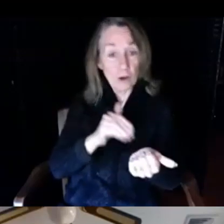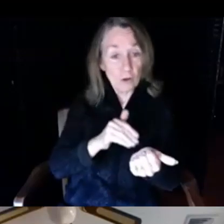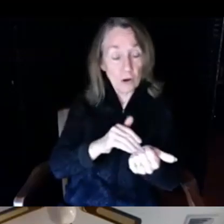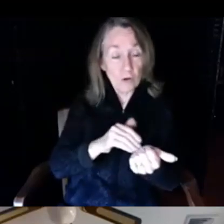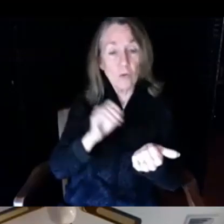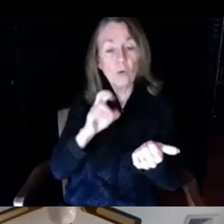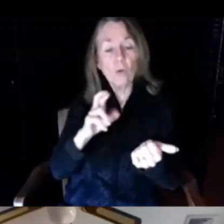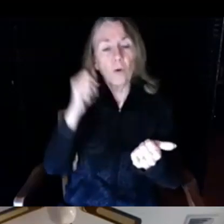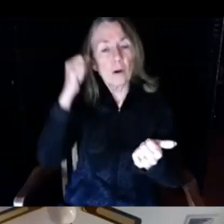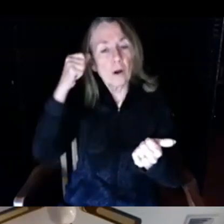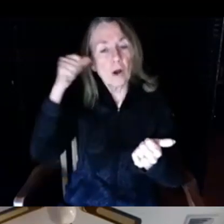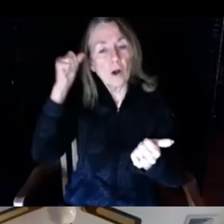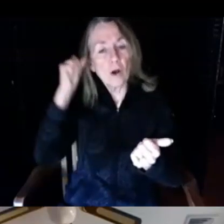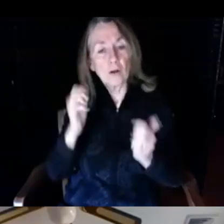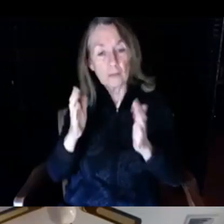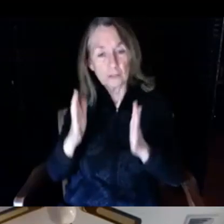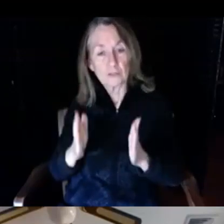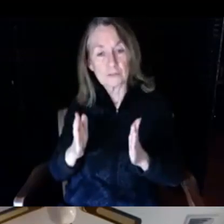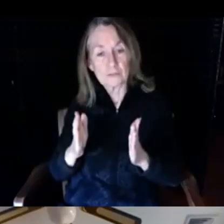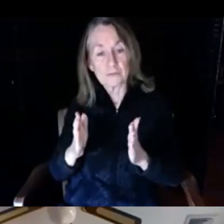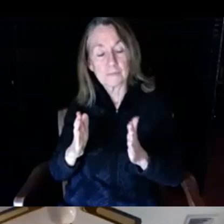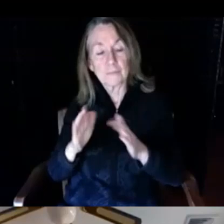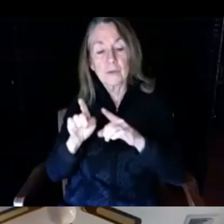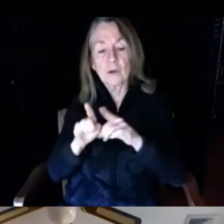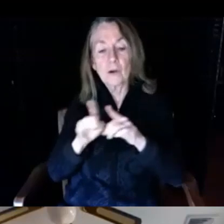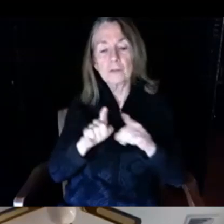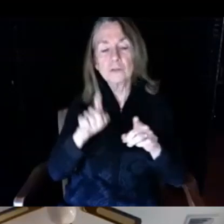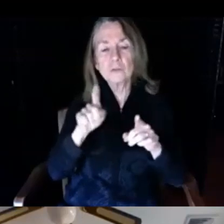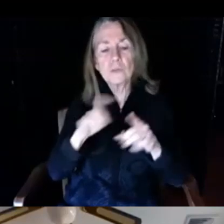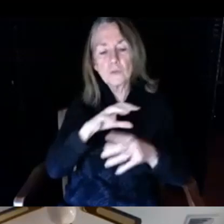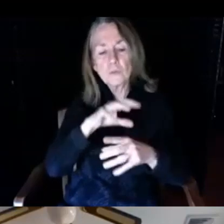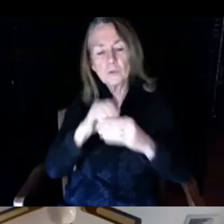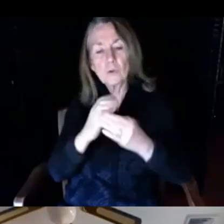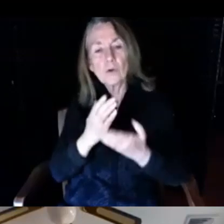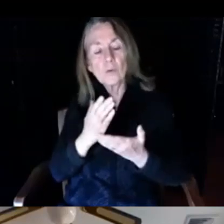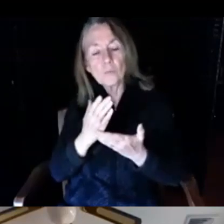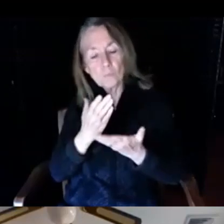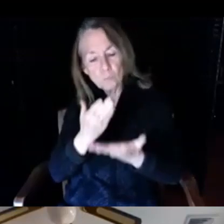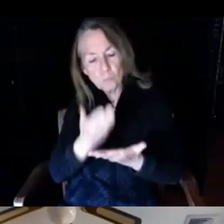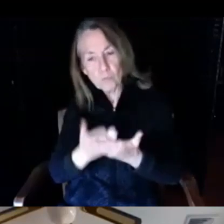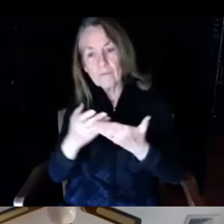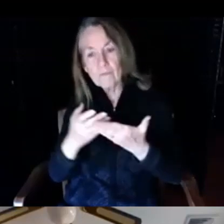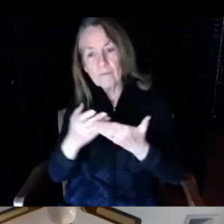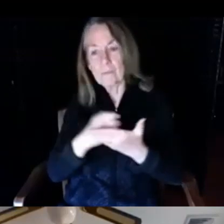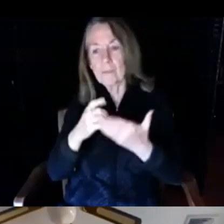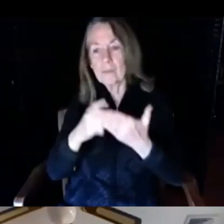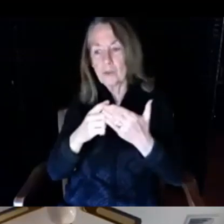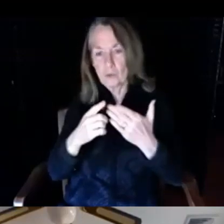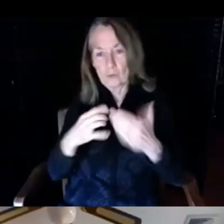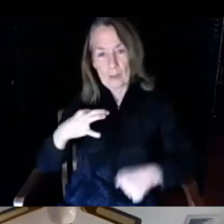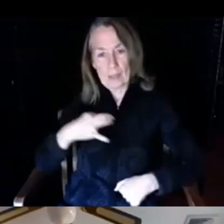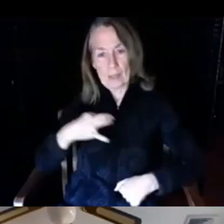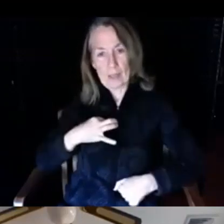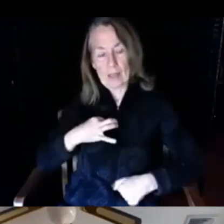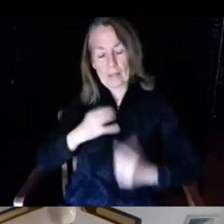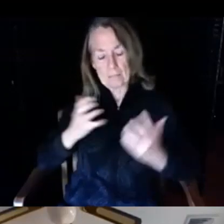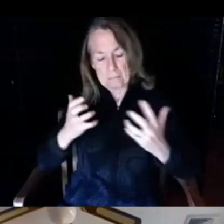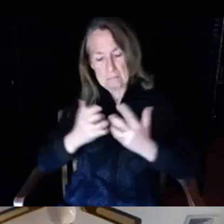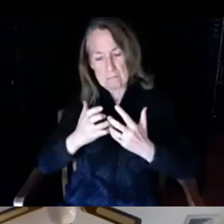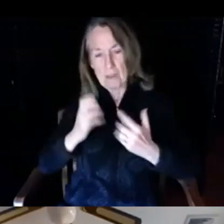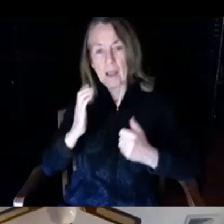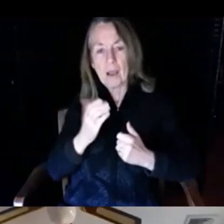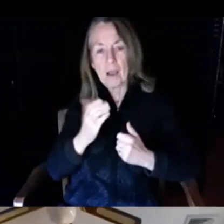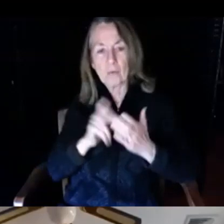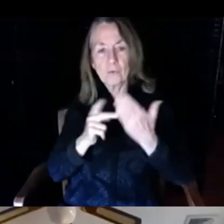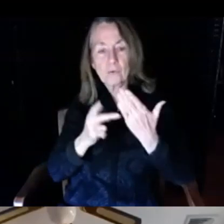an audiologist. You also have to include proof of income that you're eligible for our program. We